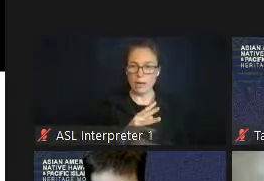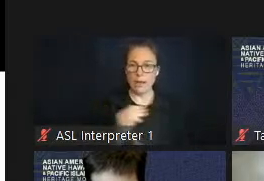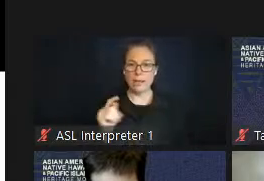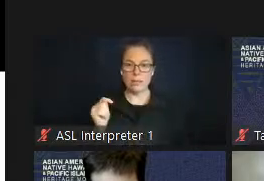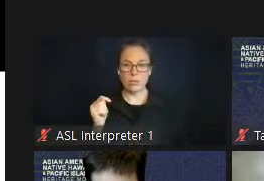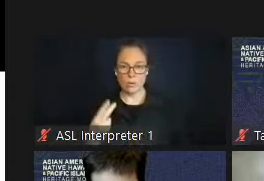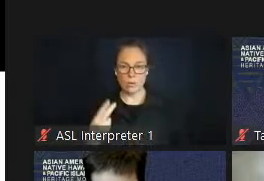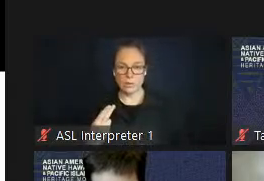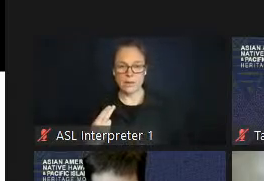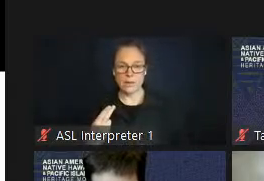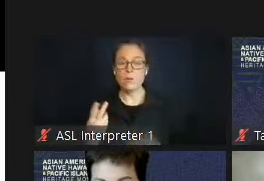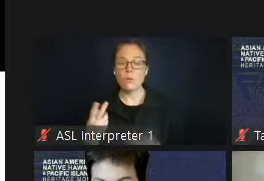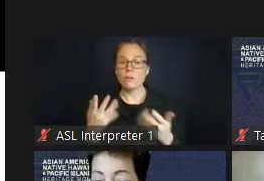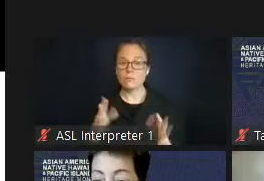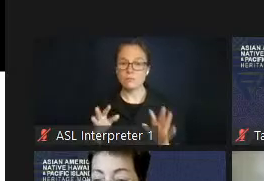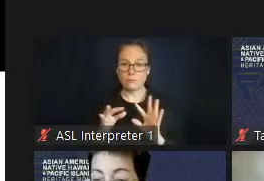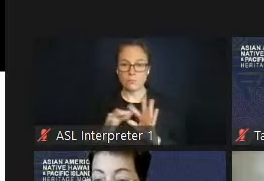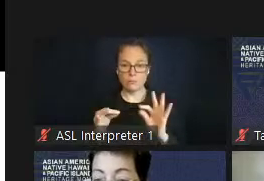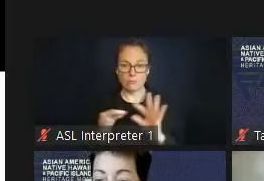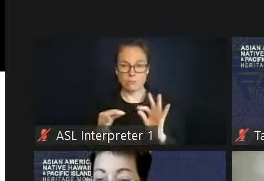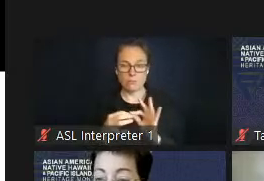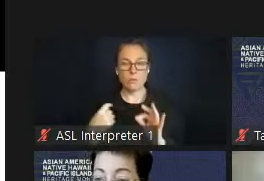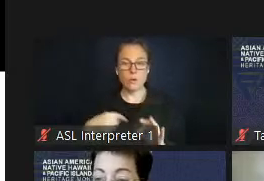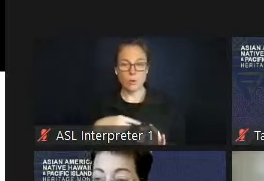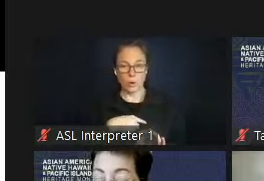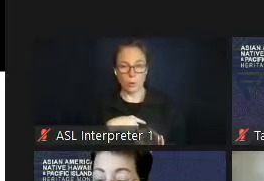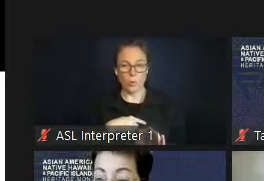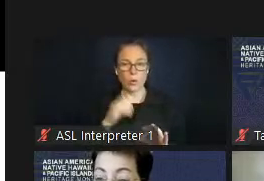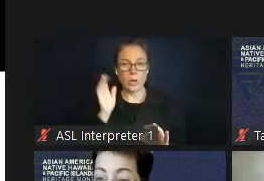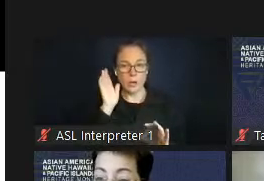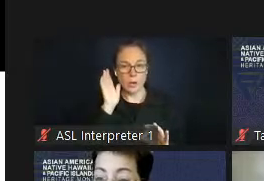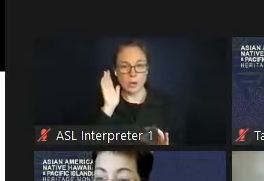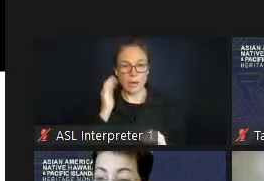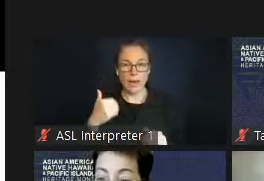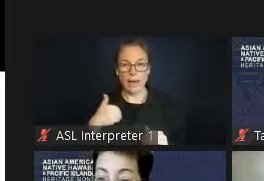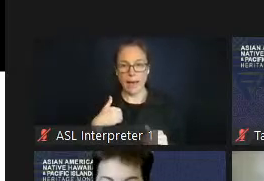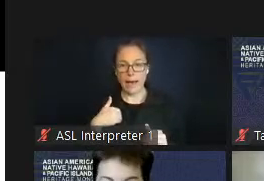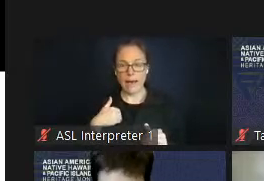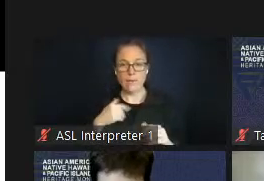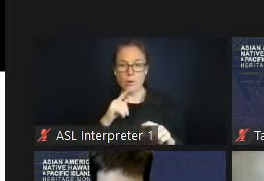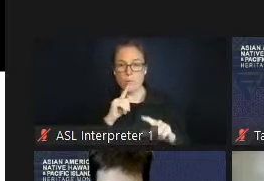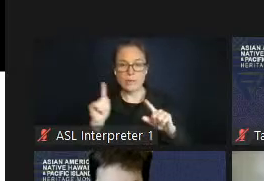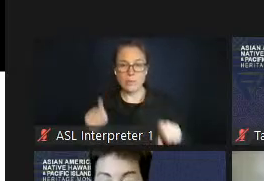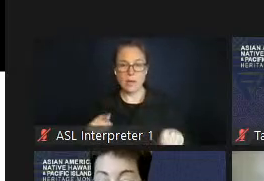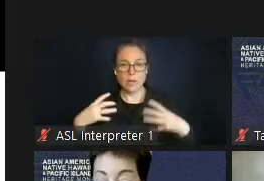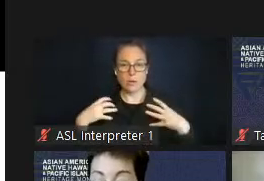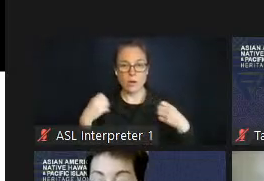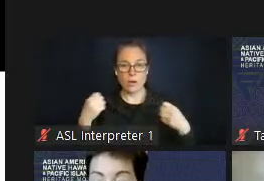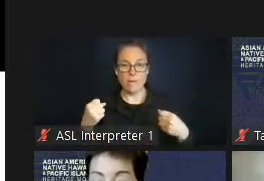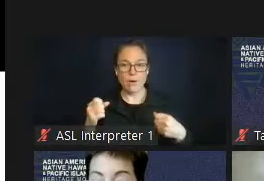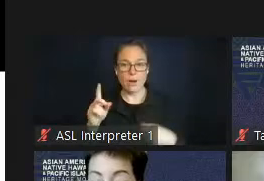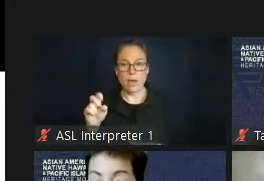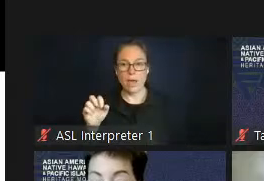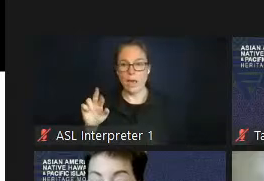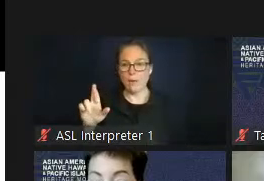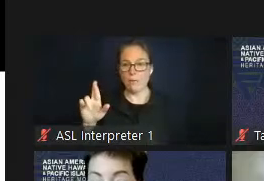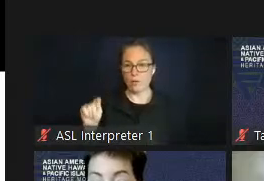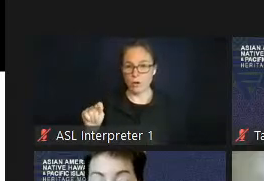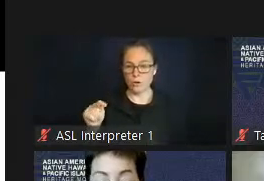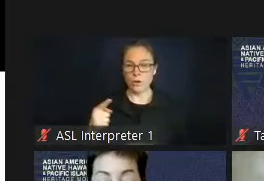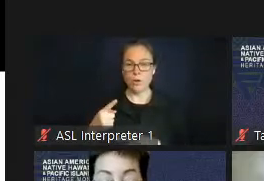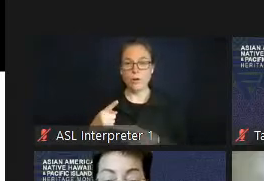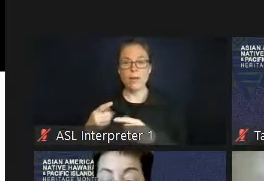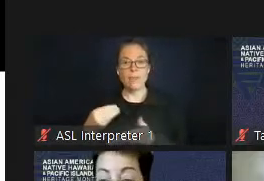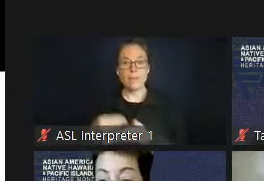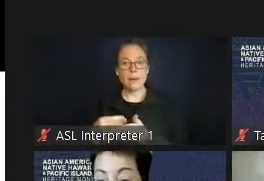As mentioned, the county is implementing comprehensive response and recovery efforts using funds from the American Rescue Plan